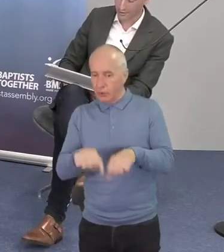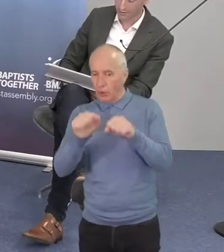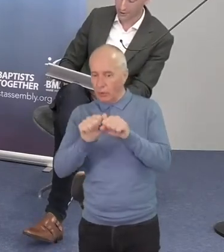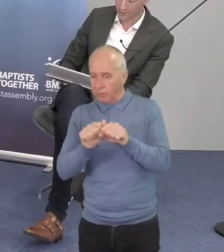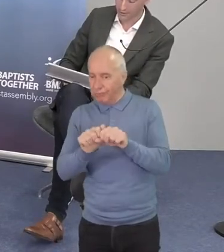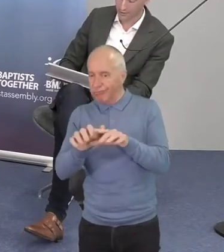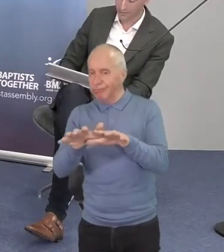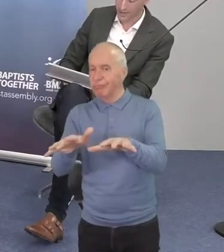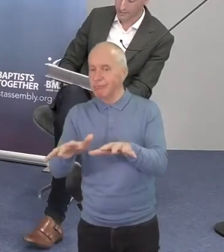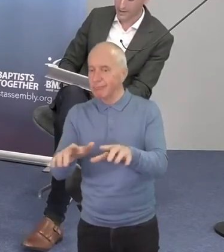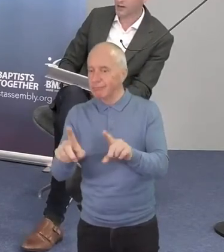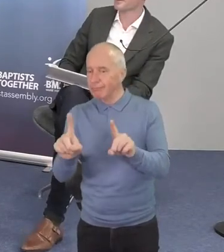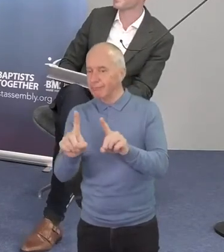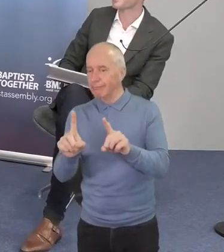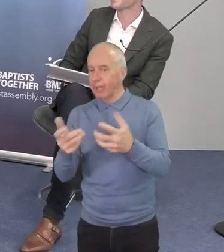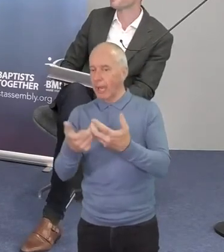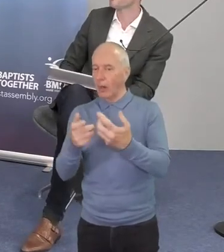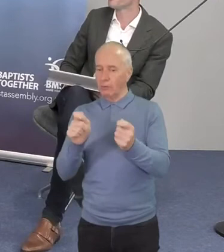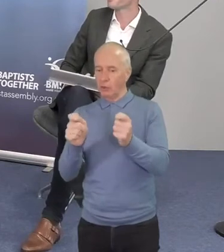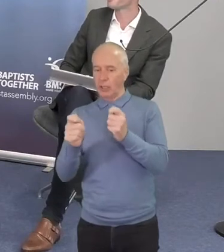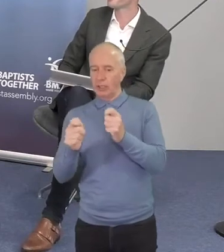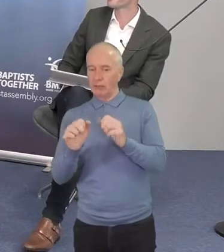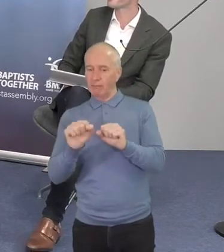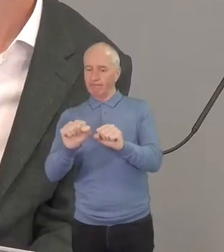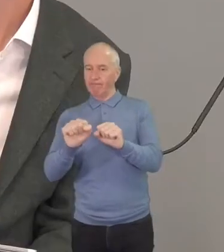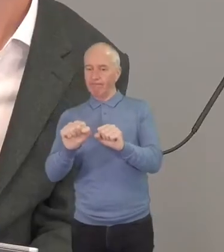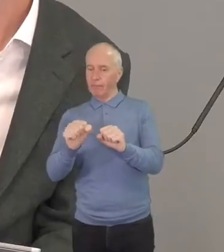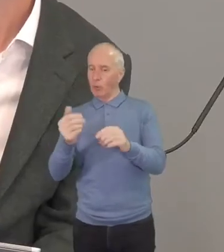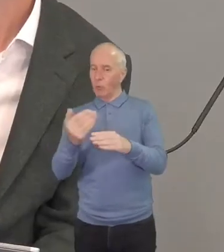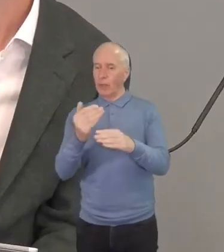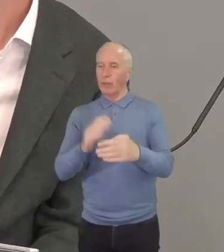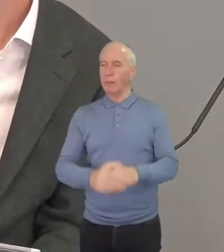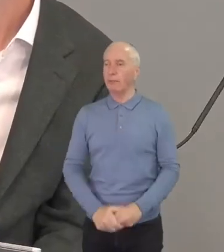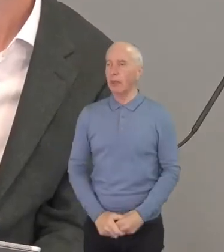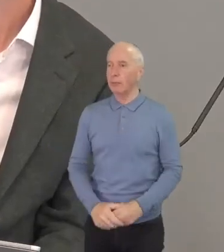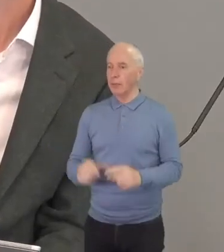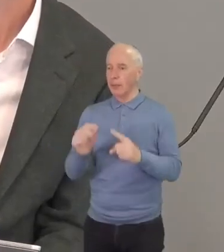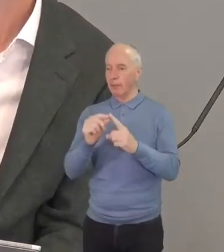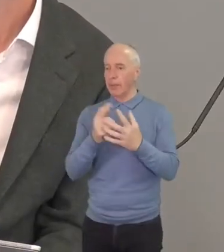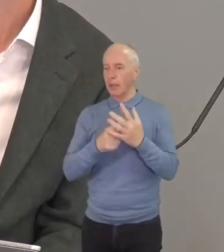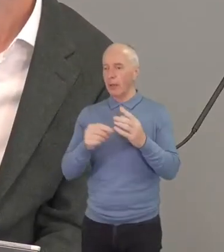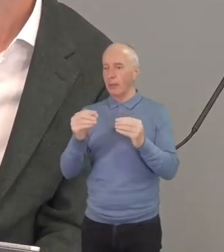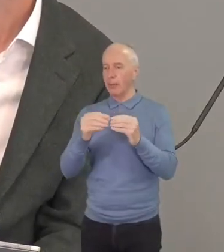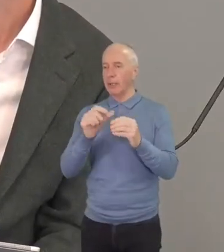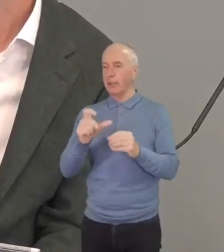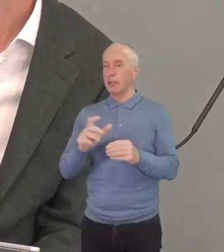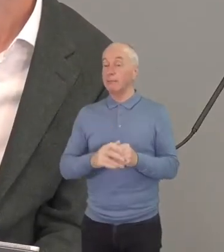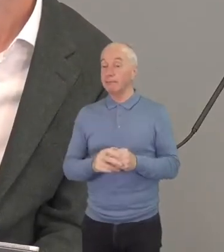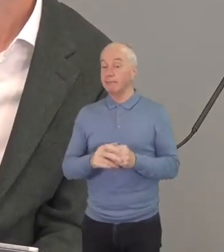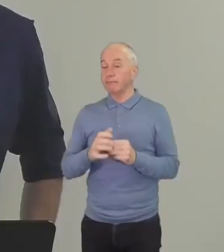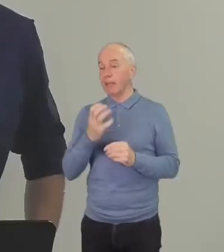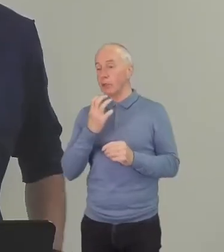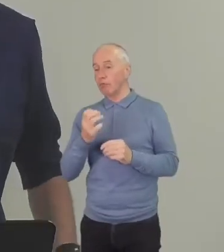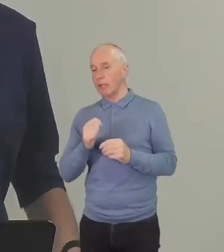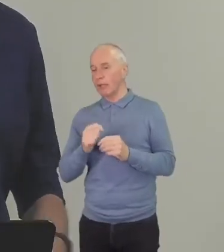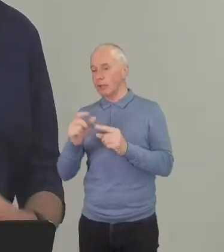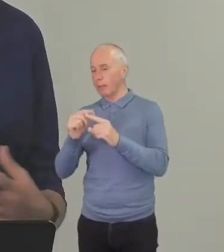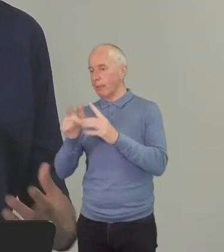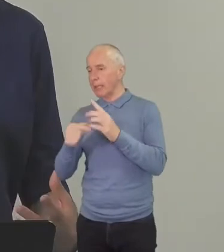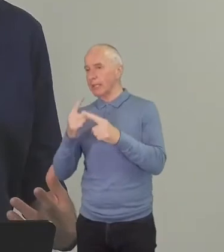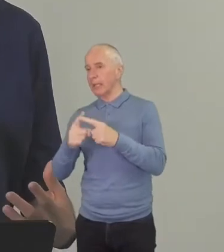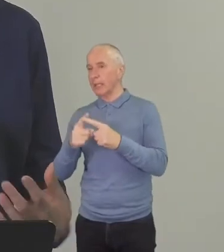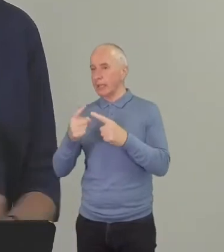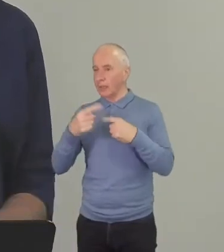from Andrew, the first one from PRBC. Okay, thank you. Well, first around Israel-Palestine, we do work